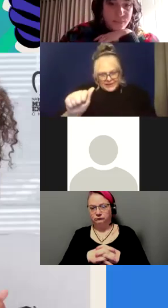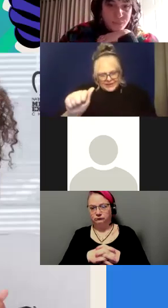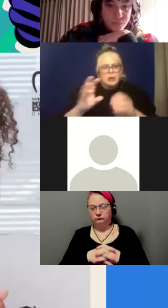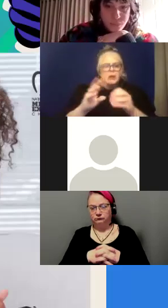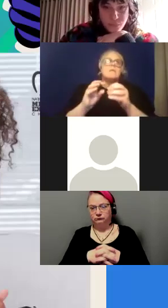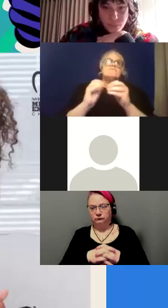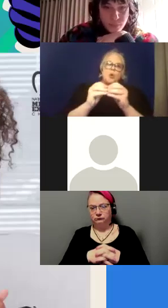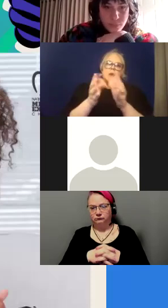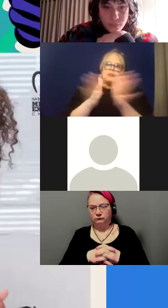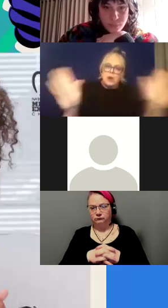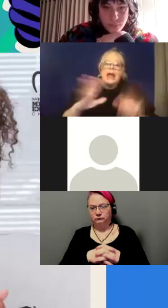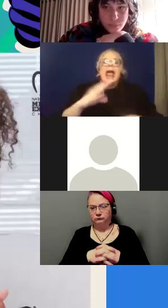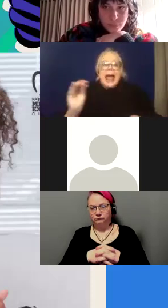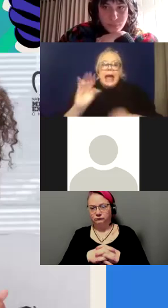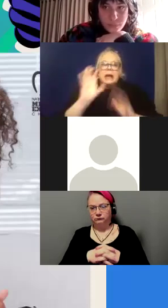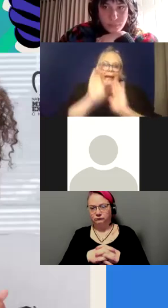broadly.